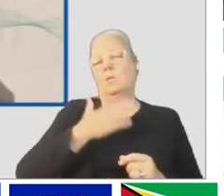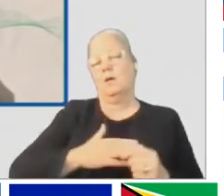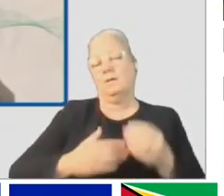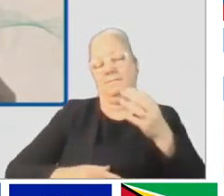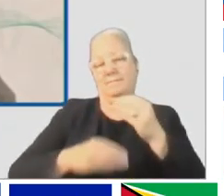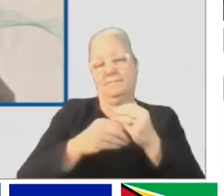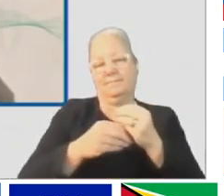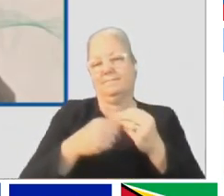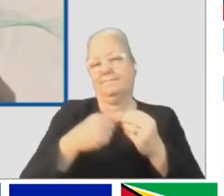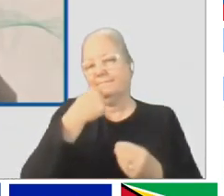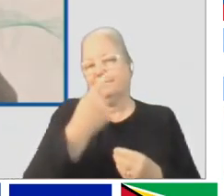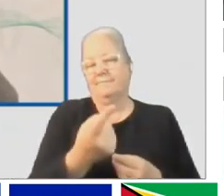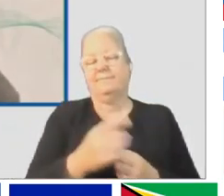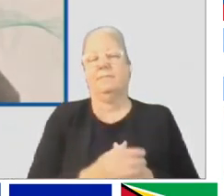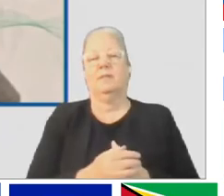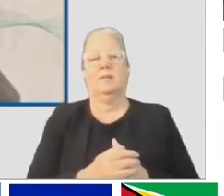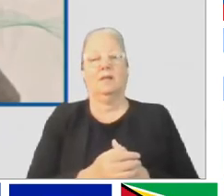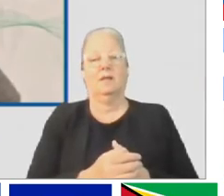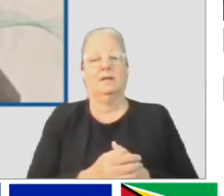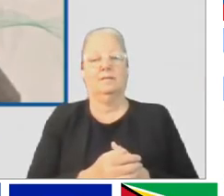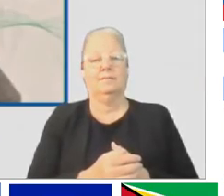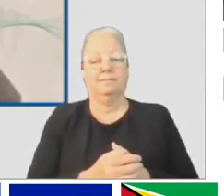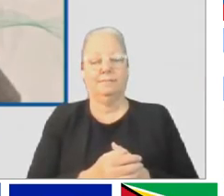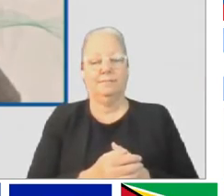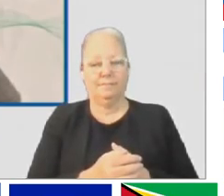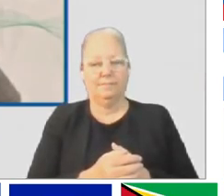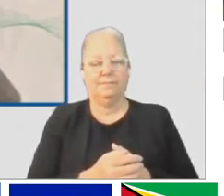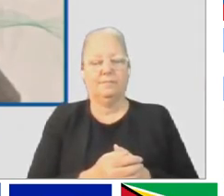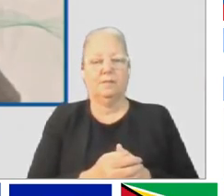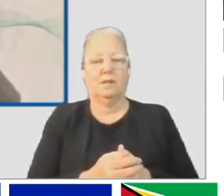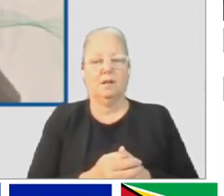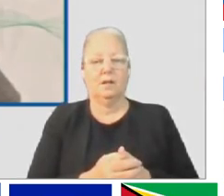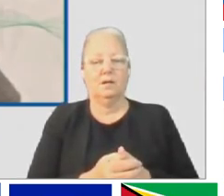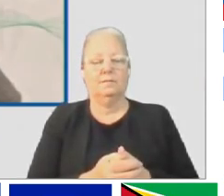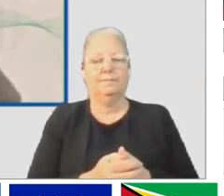and this is really within the context of